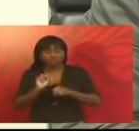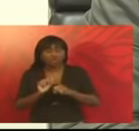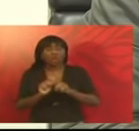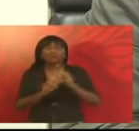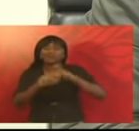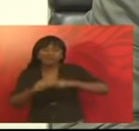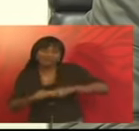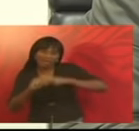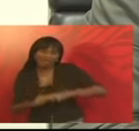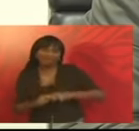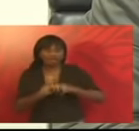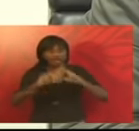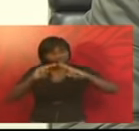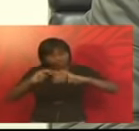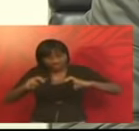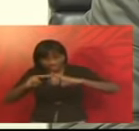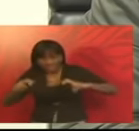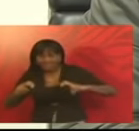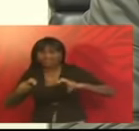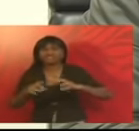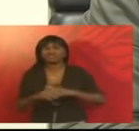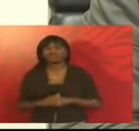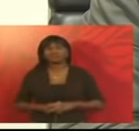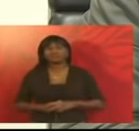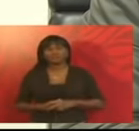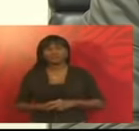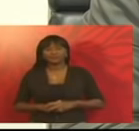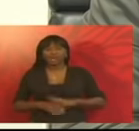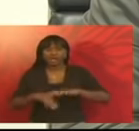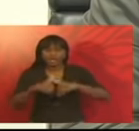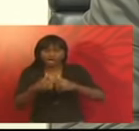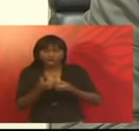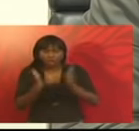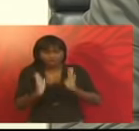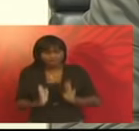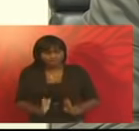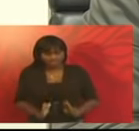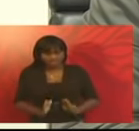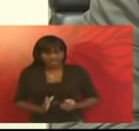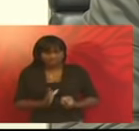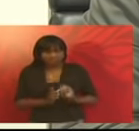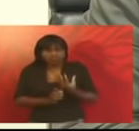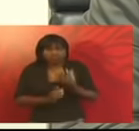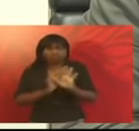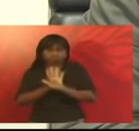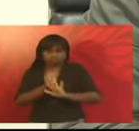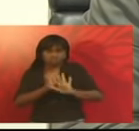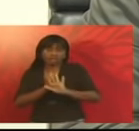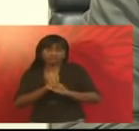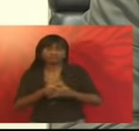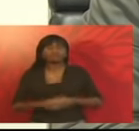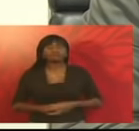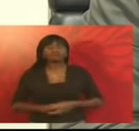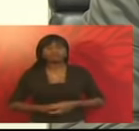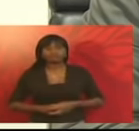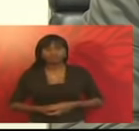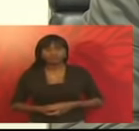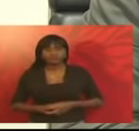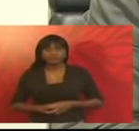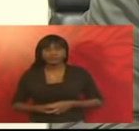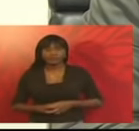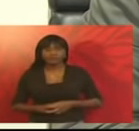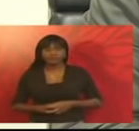it's all based on the strength of your immune response and the way that your immune system responds to the two different kinds of vaccines. So it's based